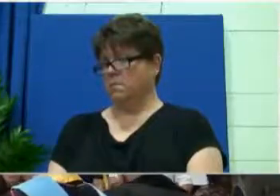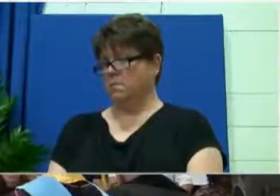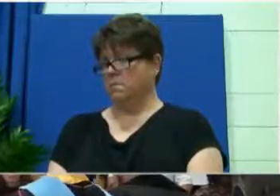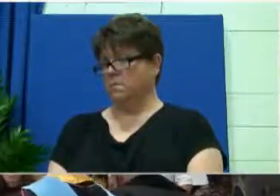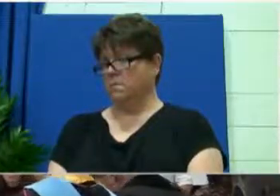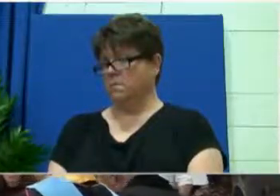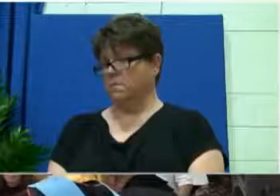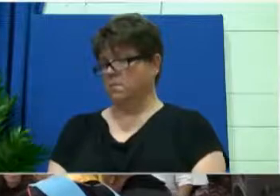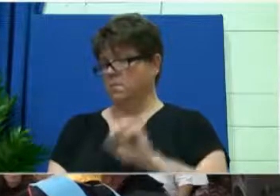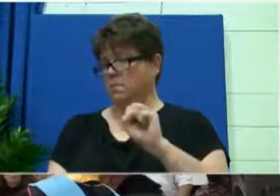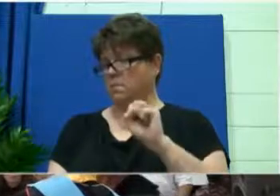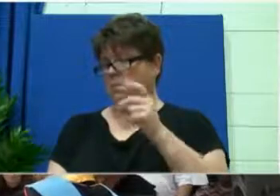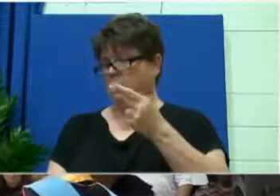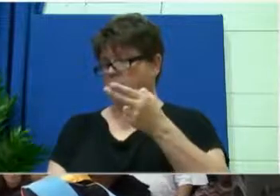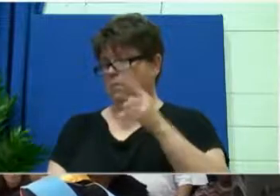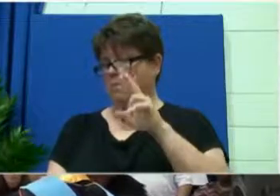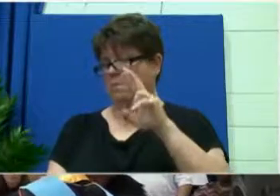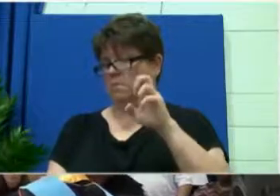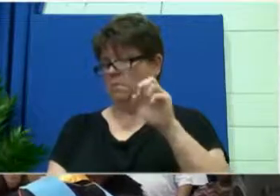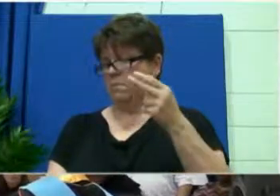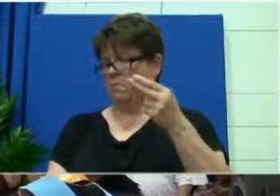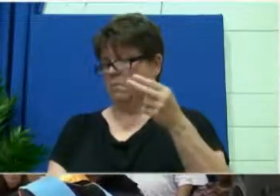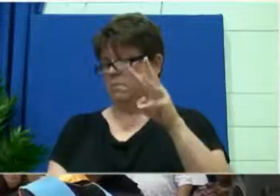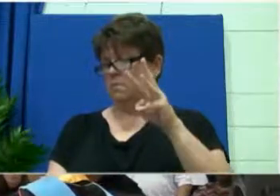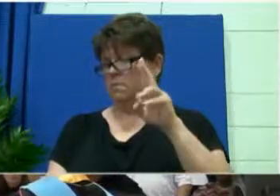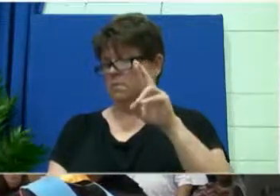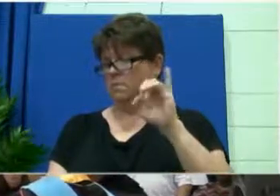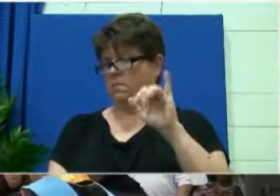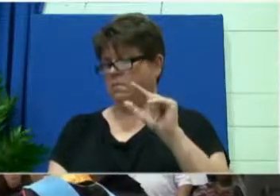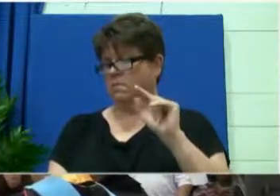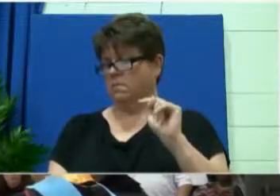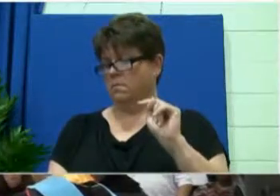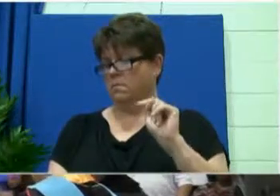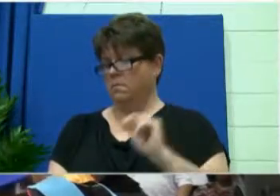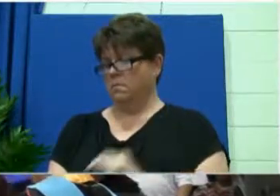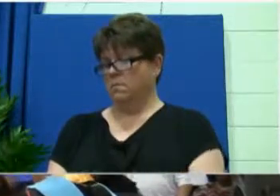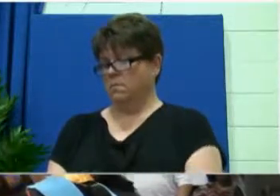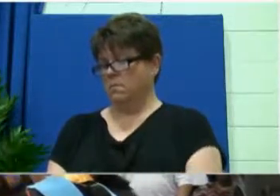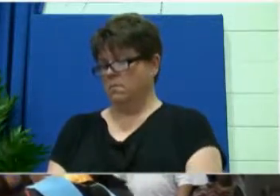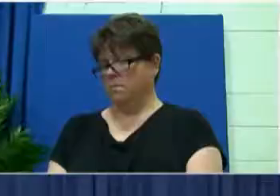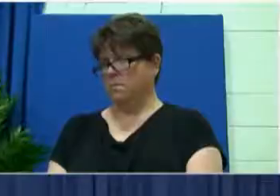Shara Rose Wright, Phi Theta Kappa, Associate in Arts.